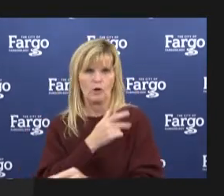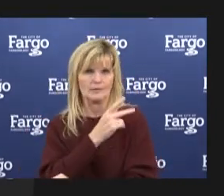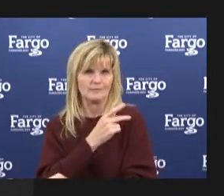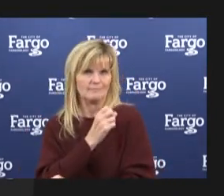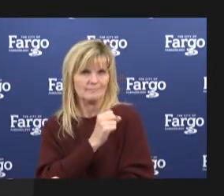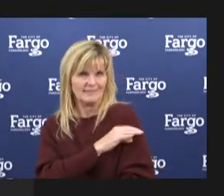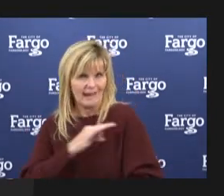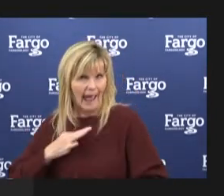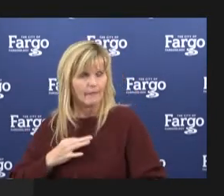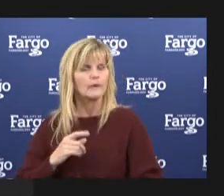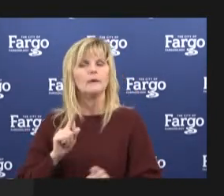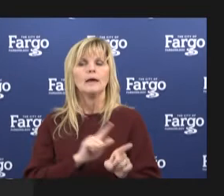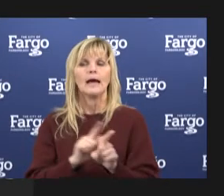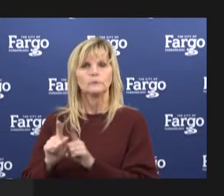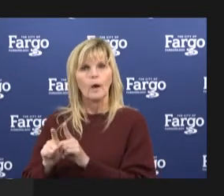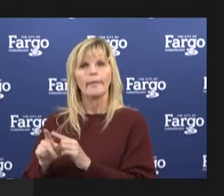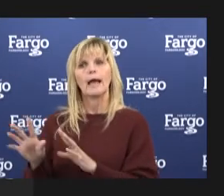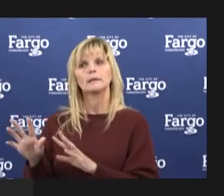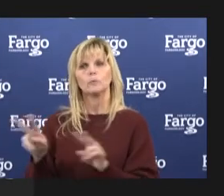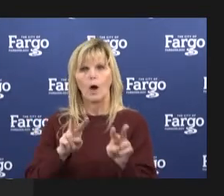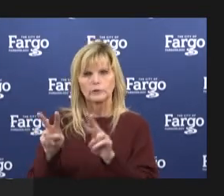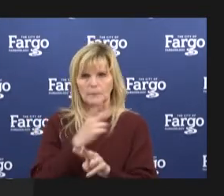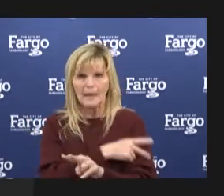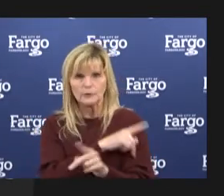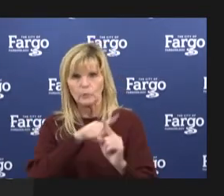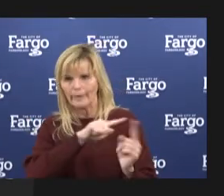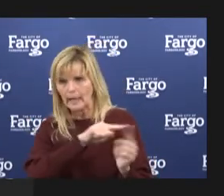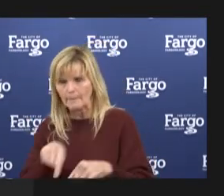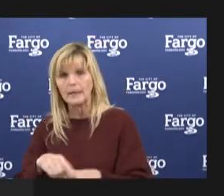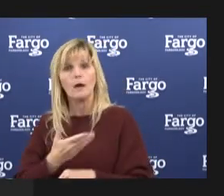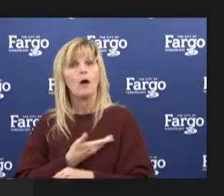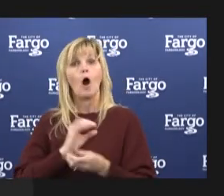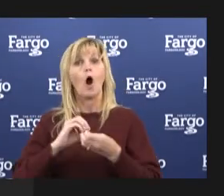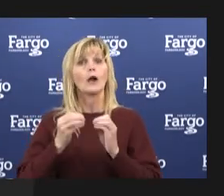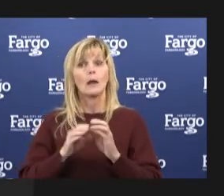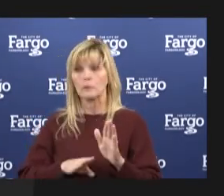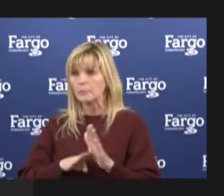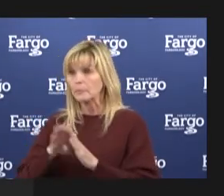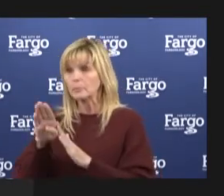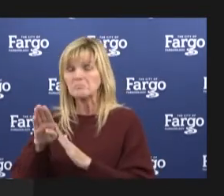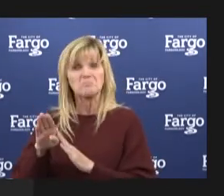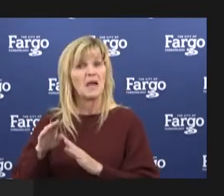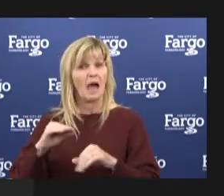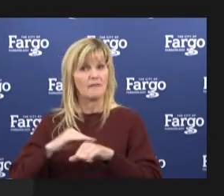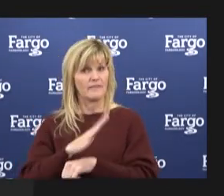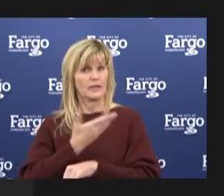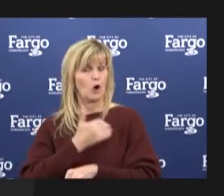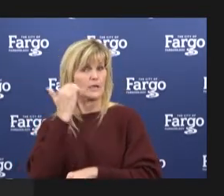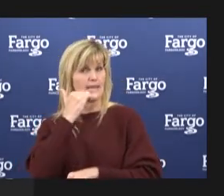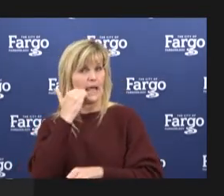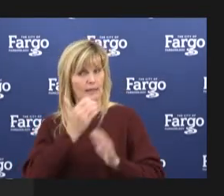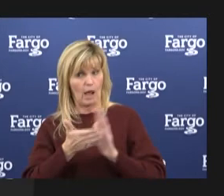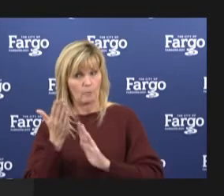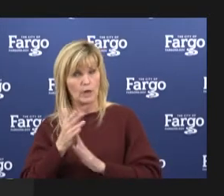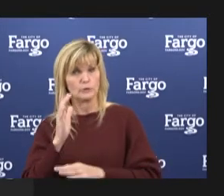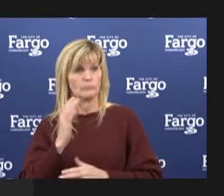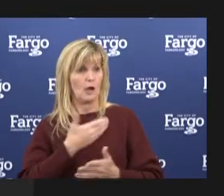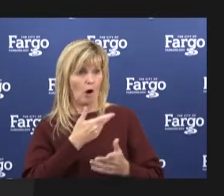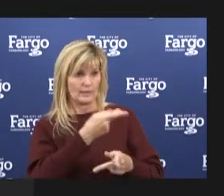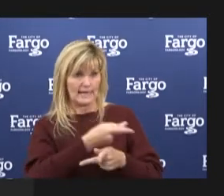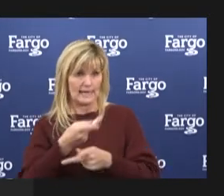as appropriate. The surge to date has not affected our daily operations or our ability to serve our